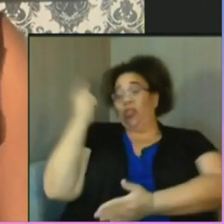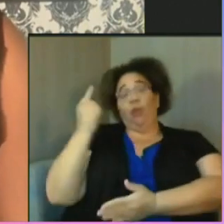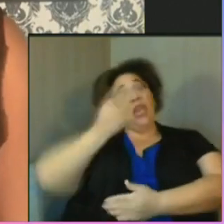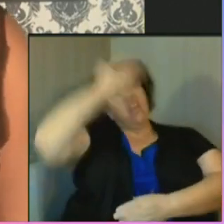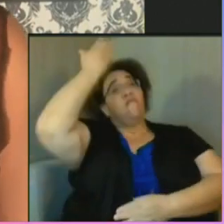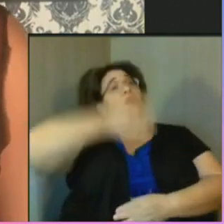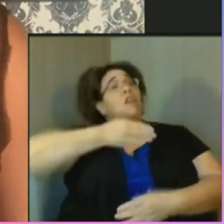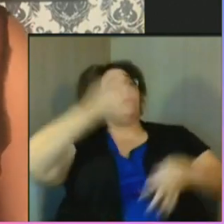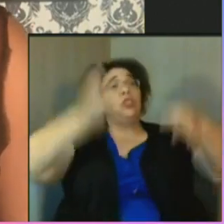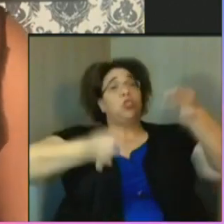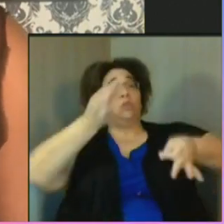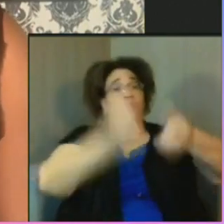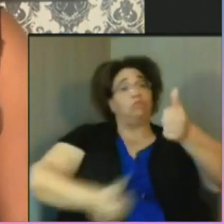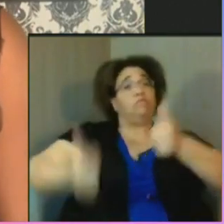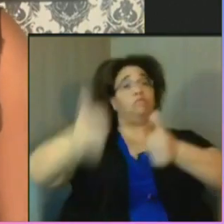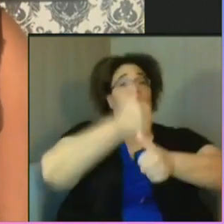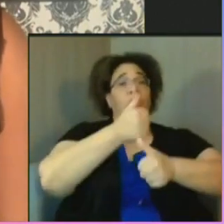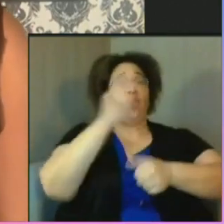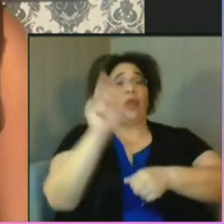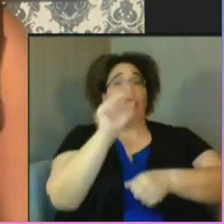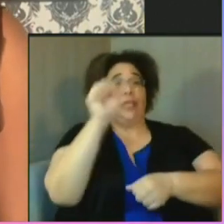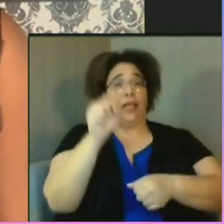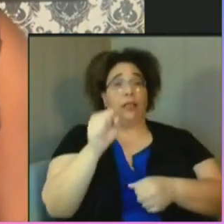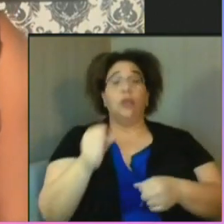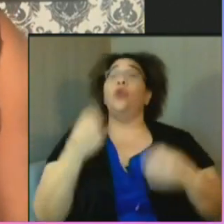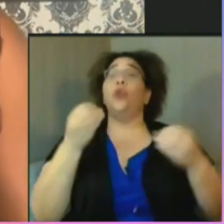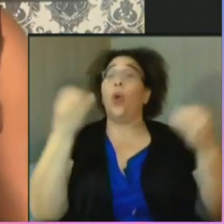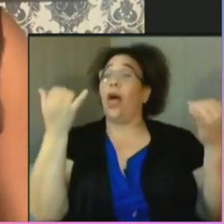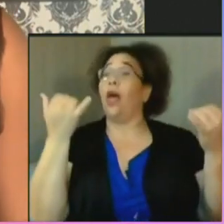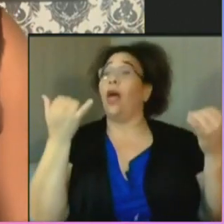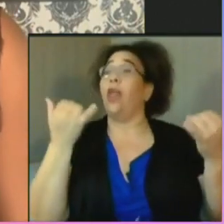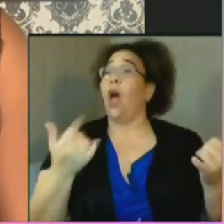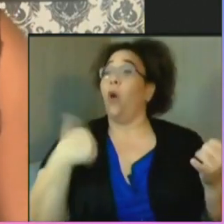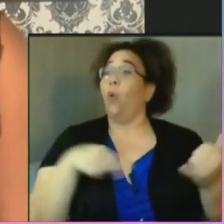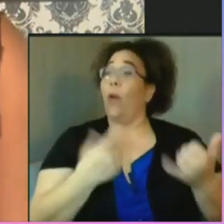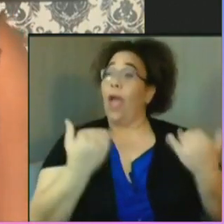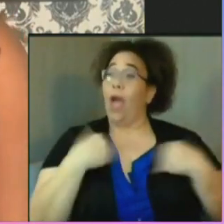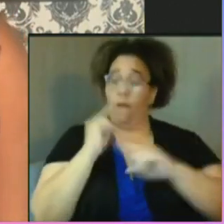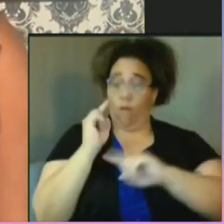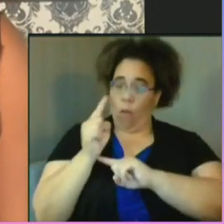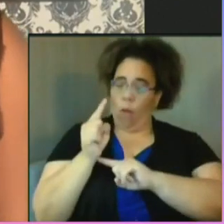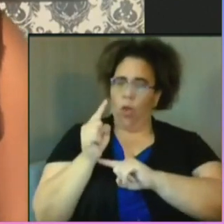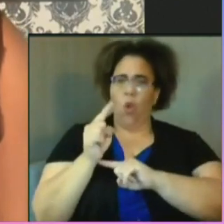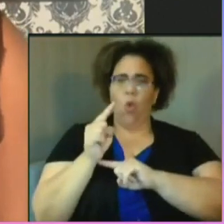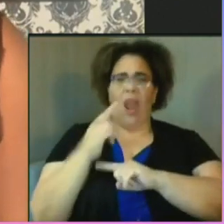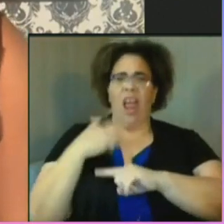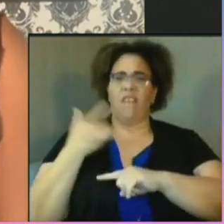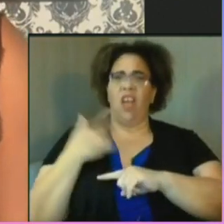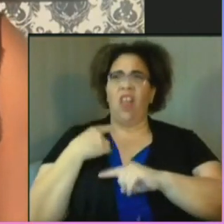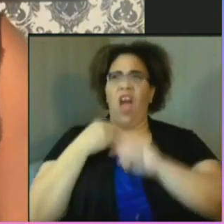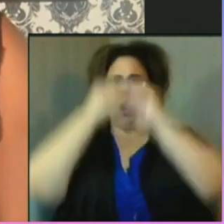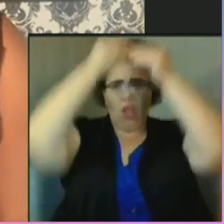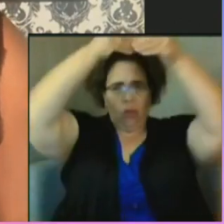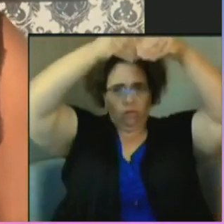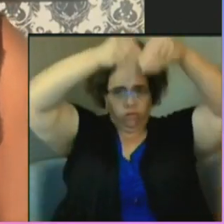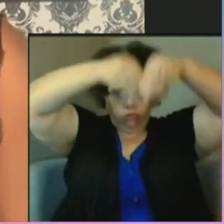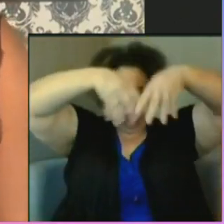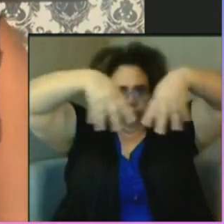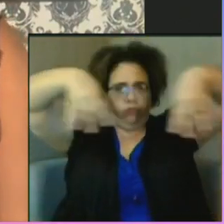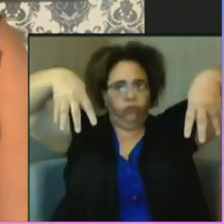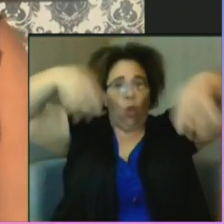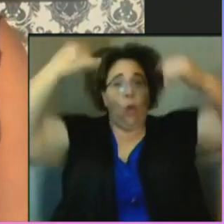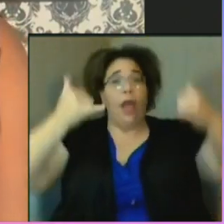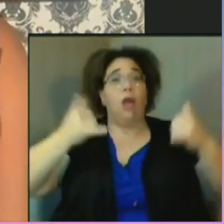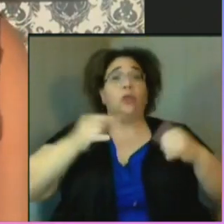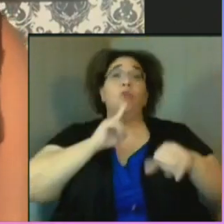States. Well, we come to the point in the show where I feel like a curtain should come down or something, because we are about to